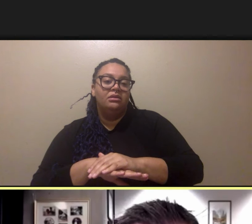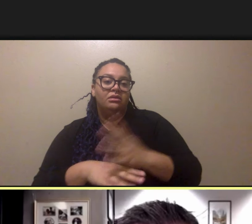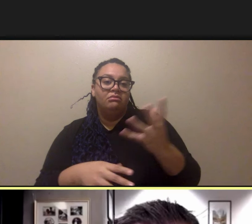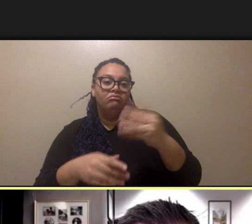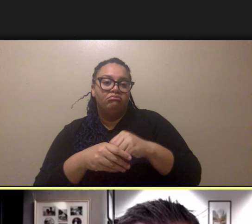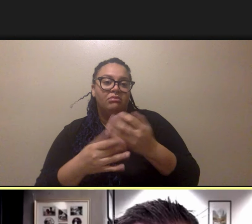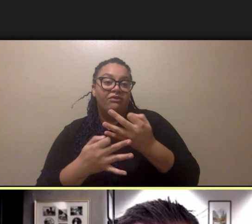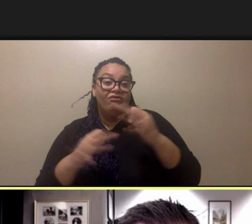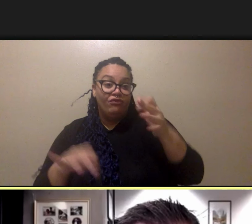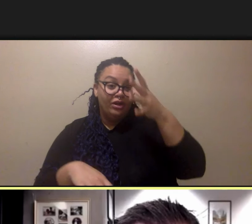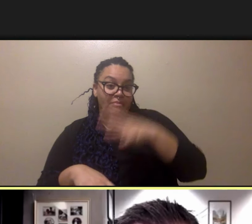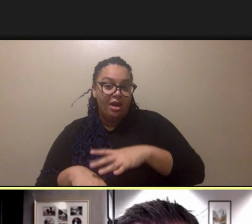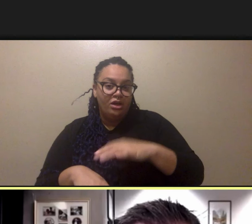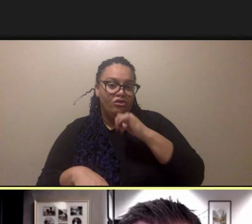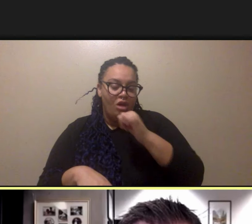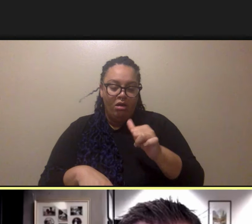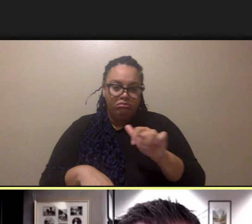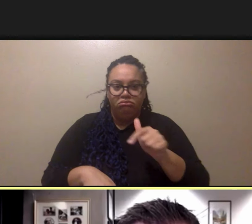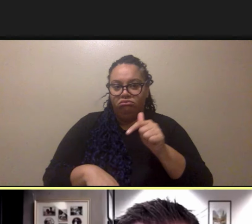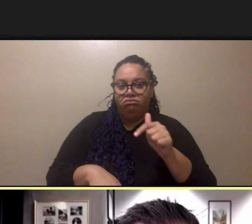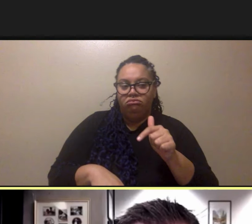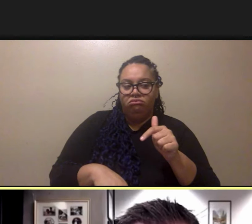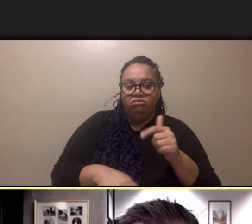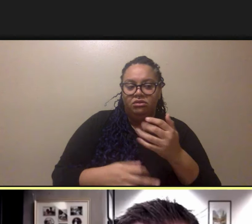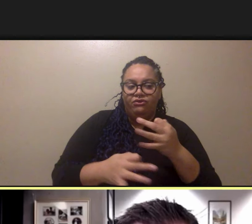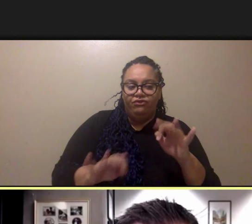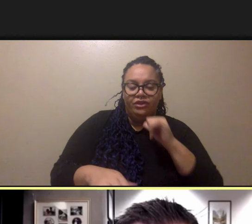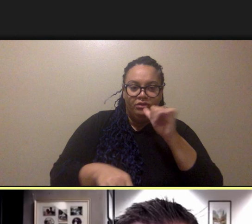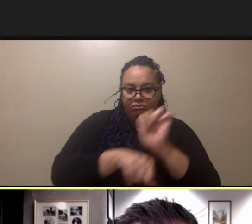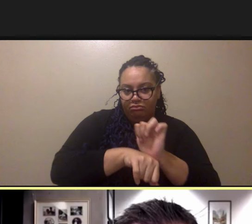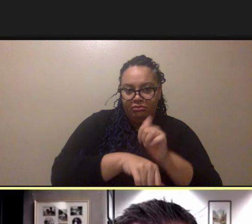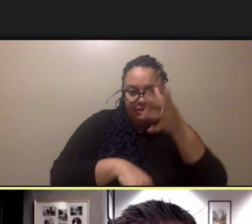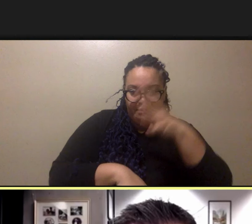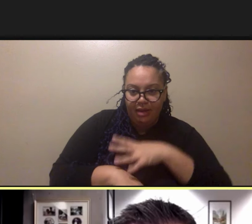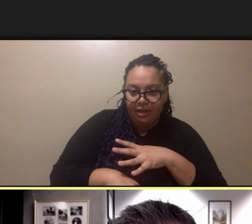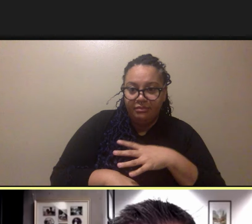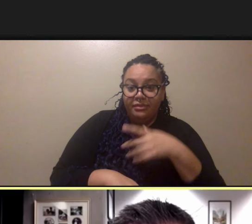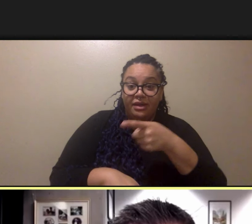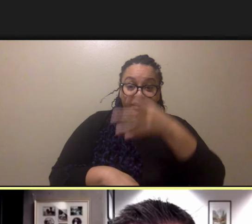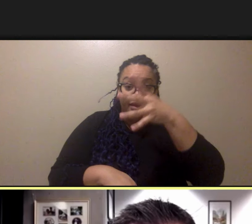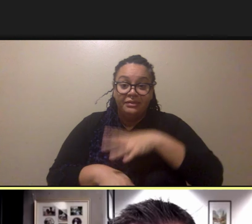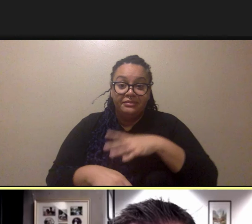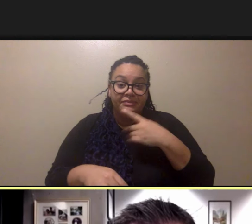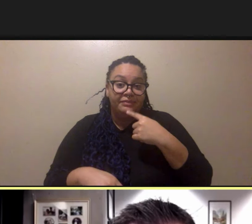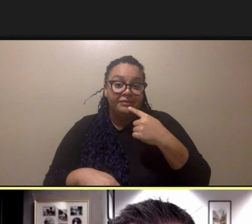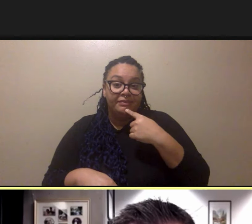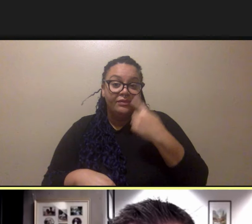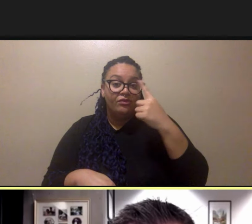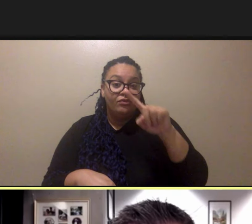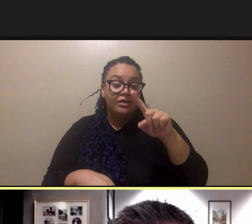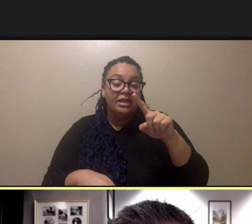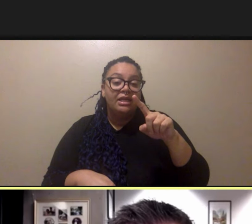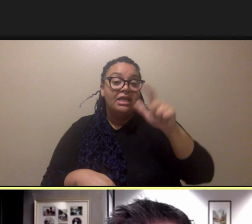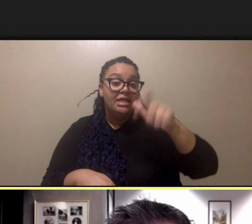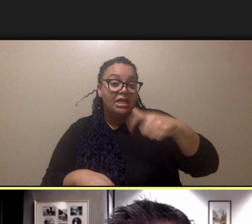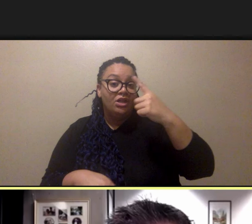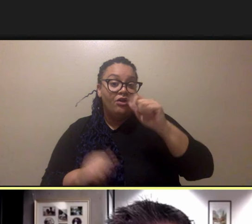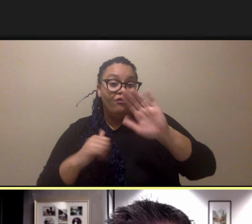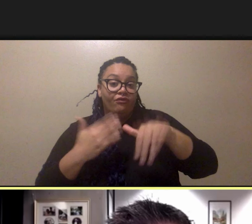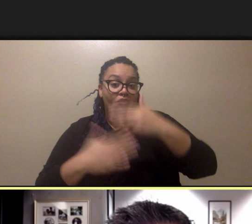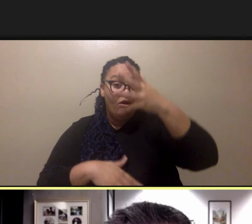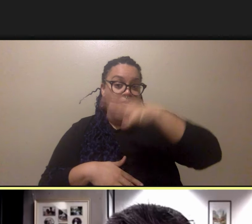slaves." Thomas Hobbes said that in order to have freedom, it is necessary for man's life to retain as a